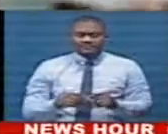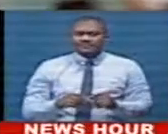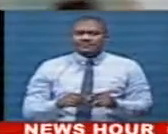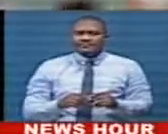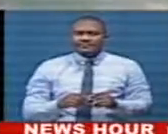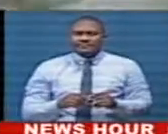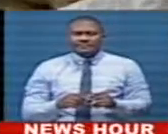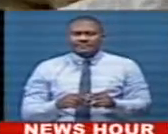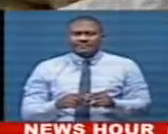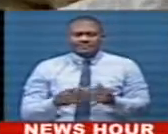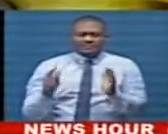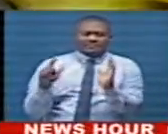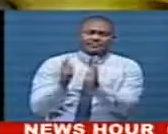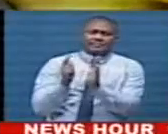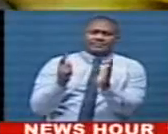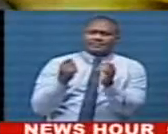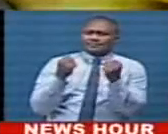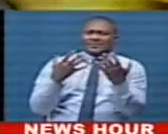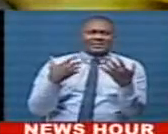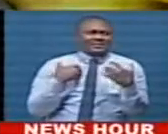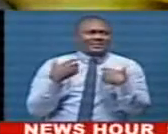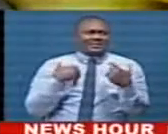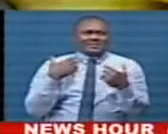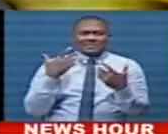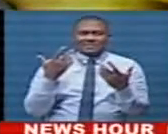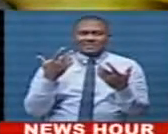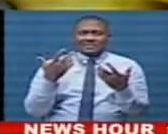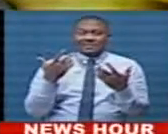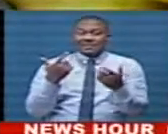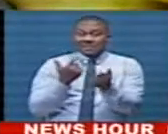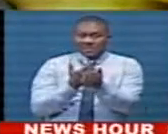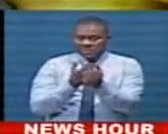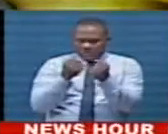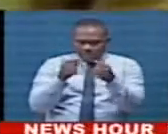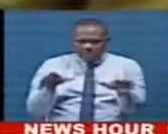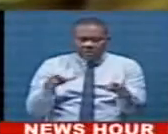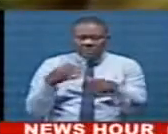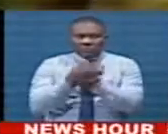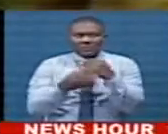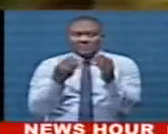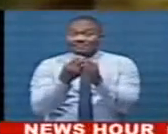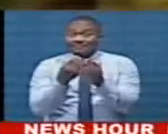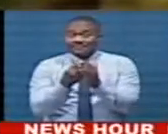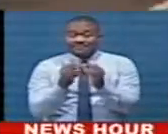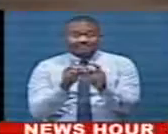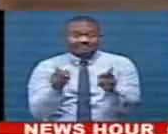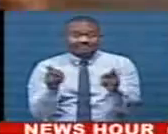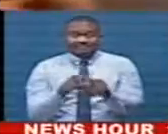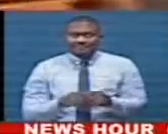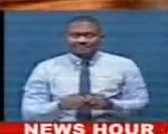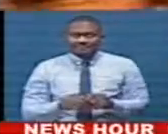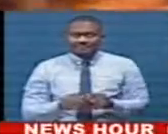were concerns about the ban by various stakeholders, explaining that Ghana is losing substantial foreign investment